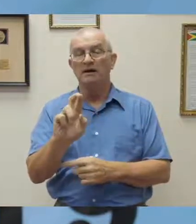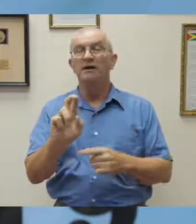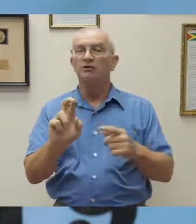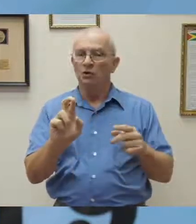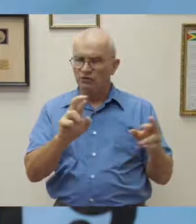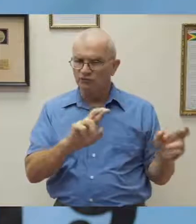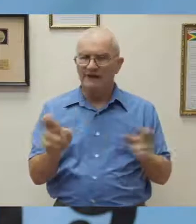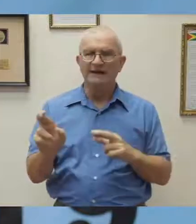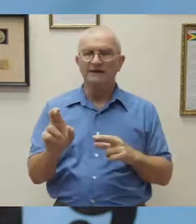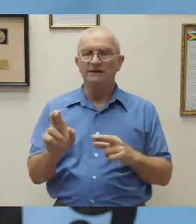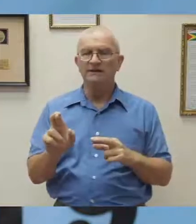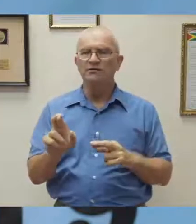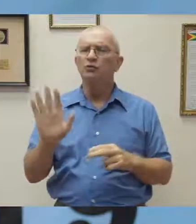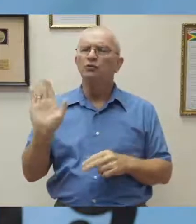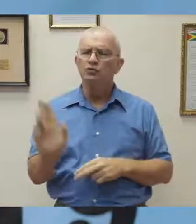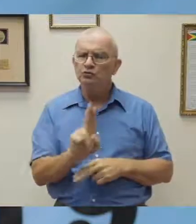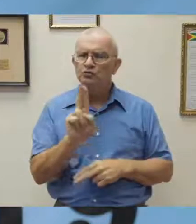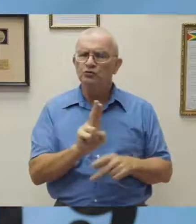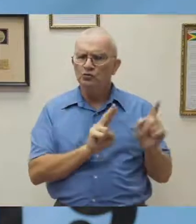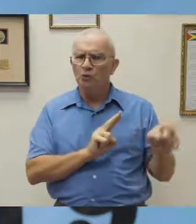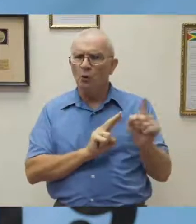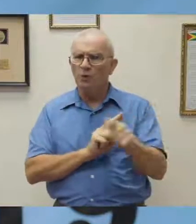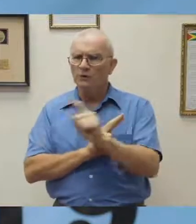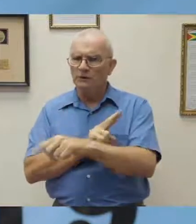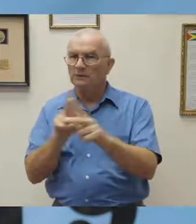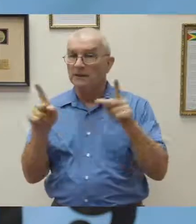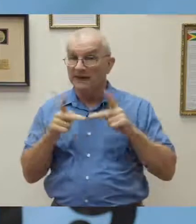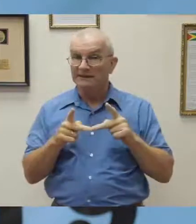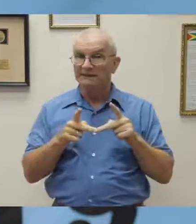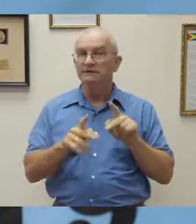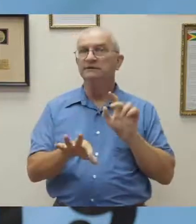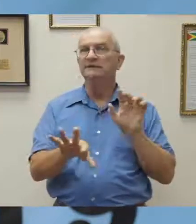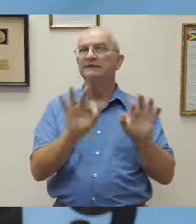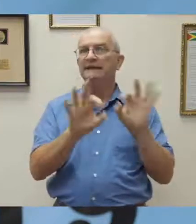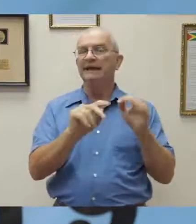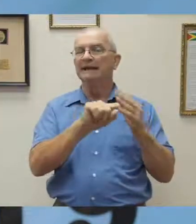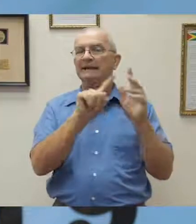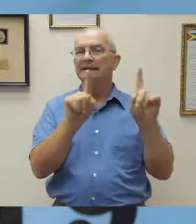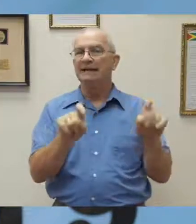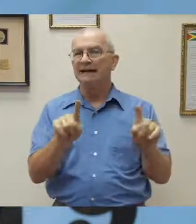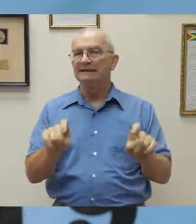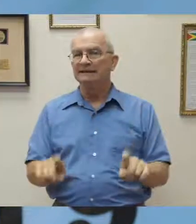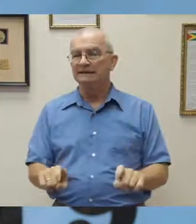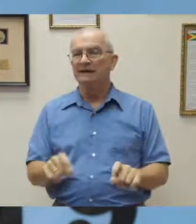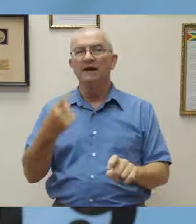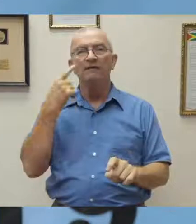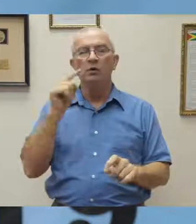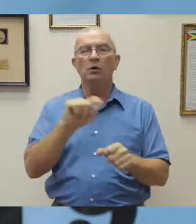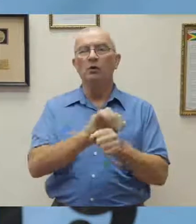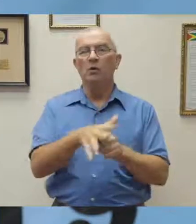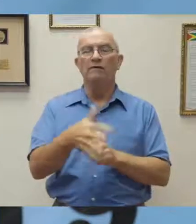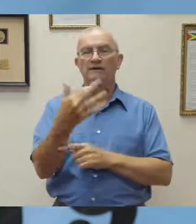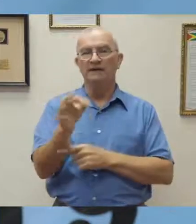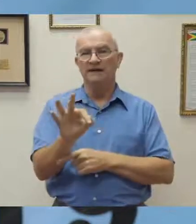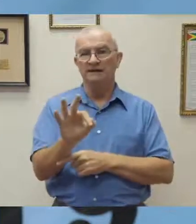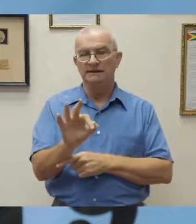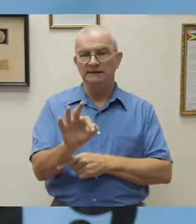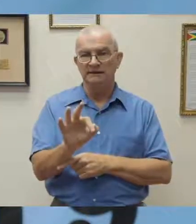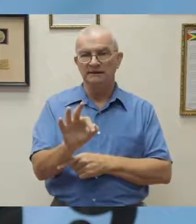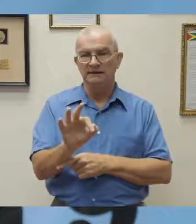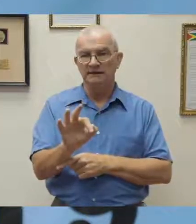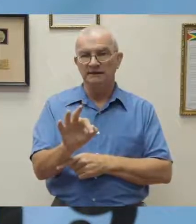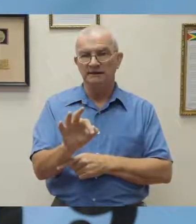to utilize this service that is available in your region. Please don't let it go to